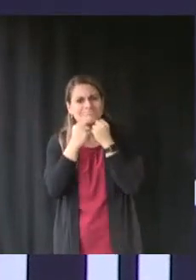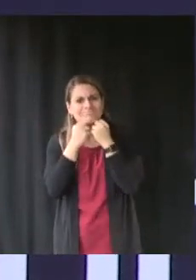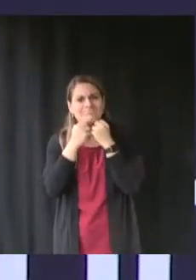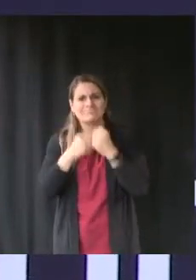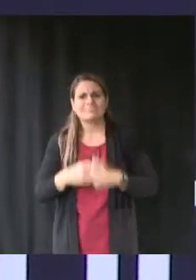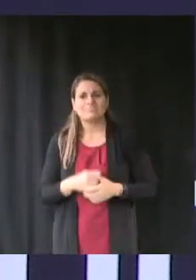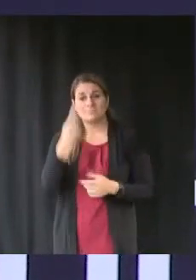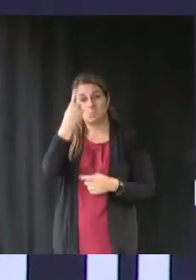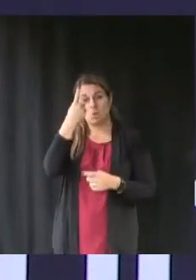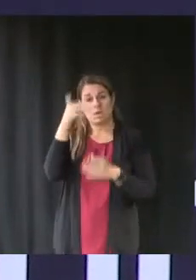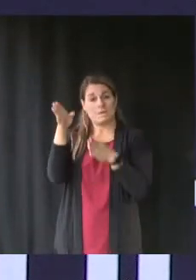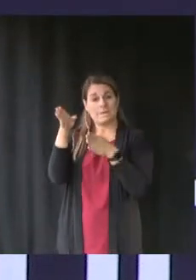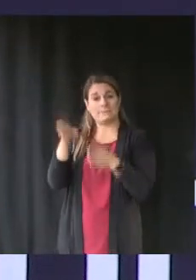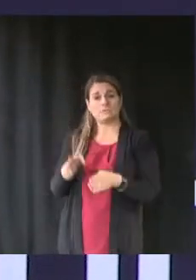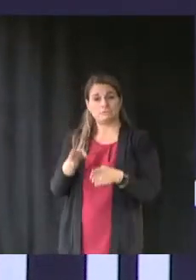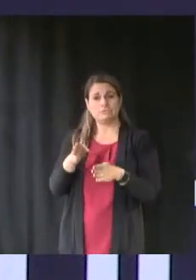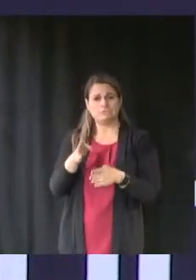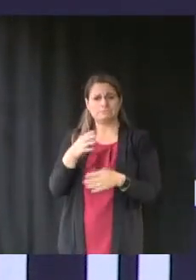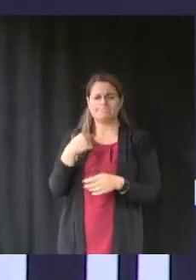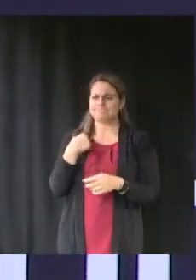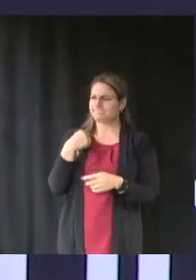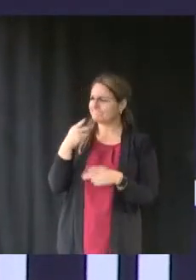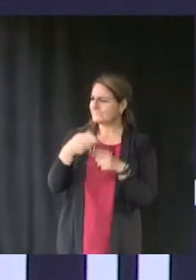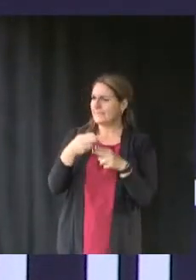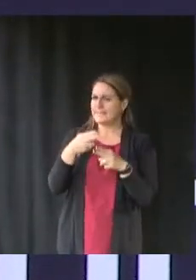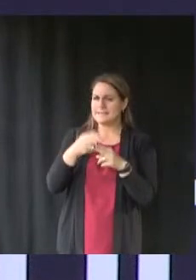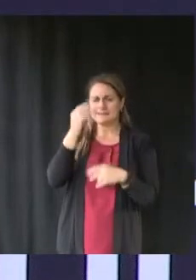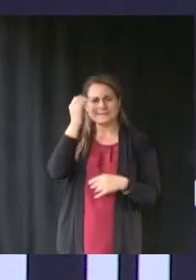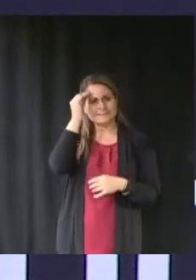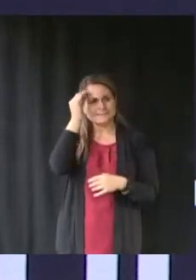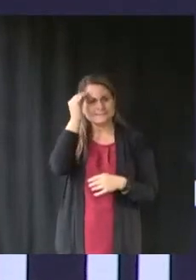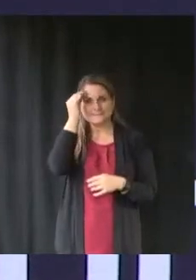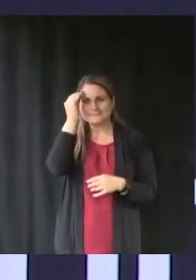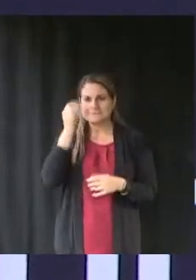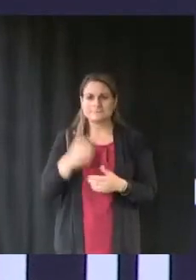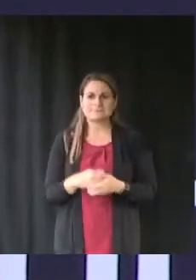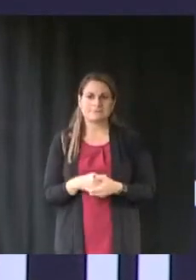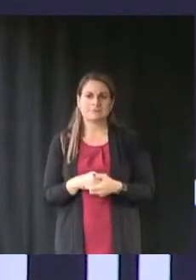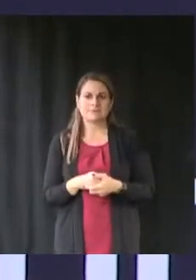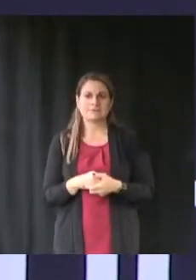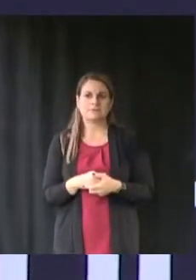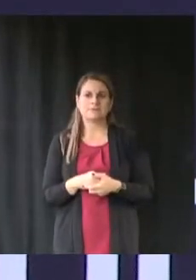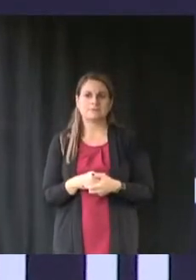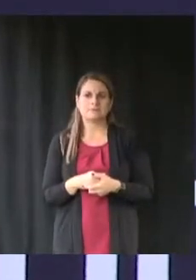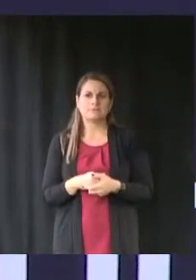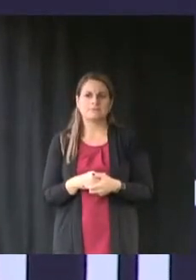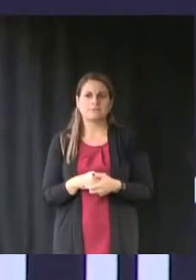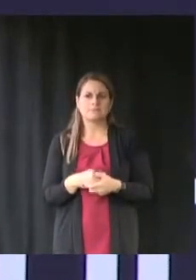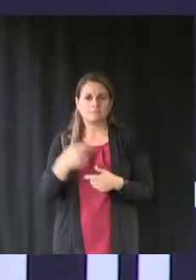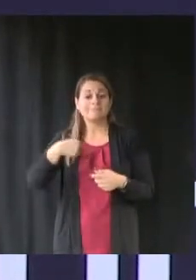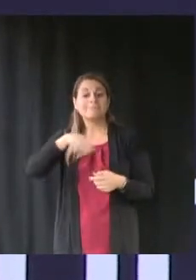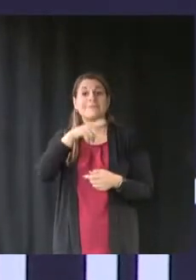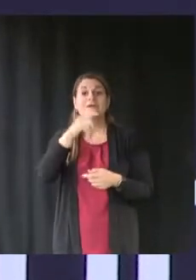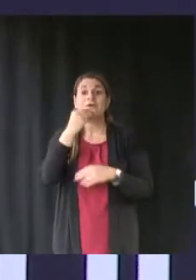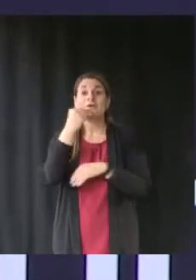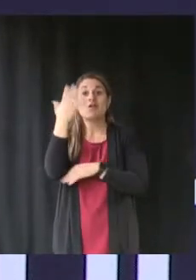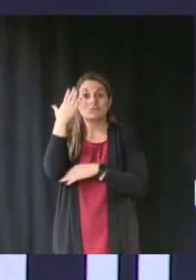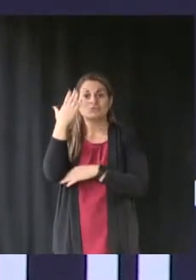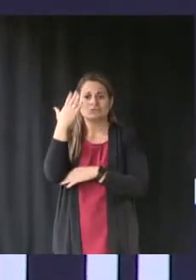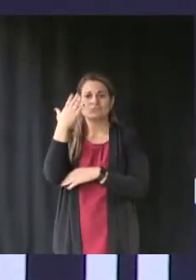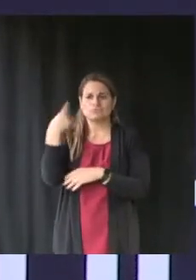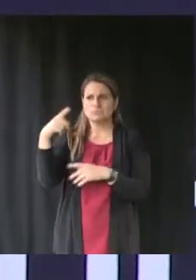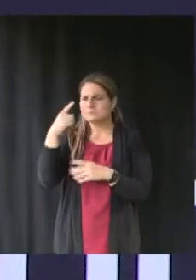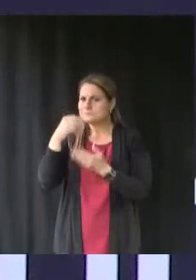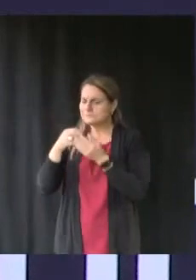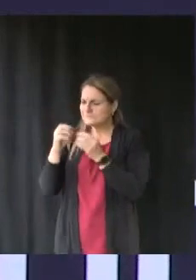I'd heard his name, but didn't get to actually spend time with him until we decided to have lunch with each other about 1.5 years ago. And so Gary